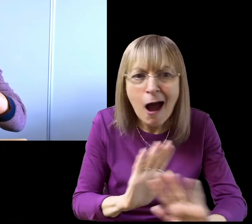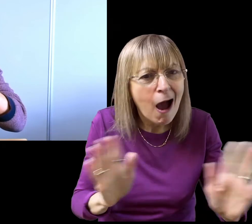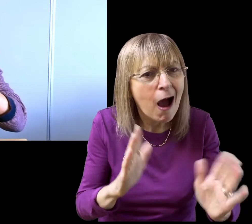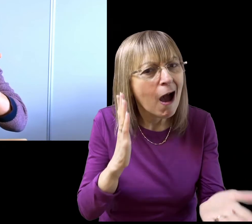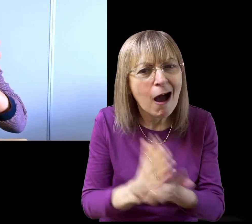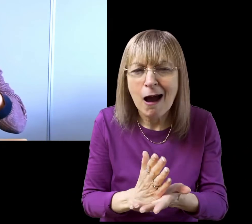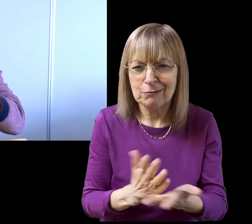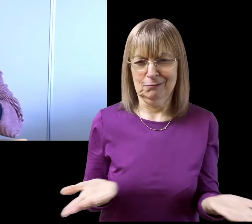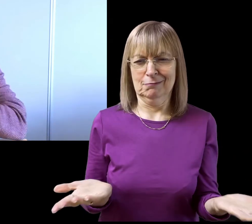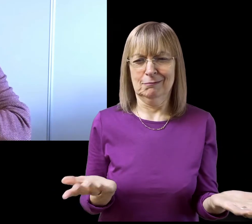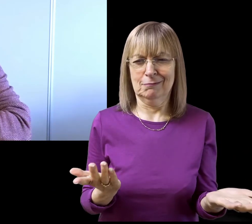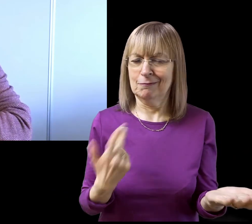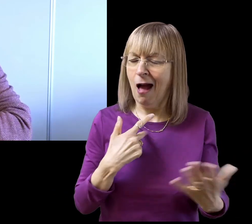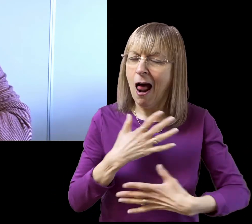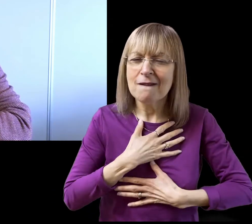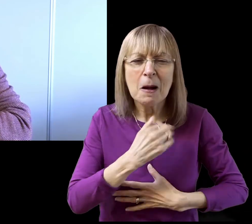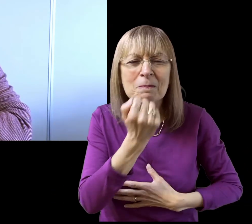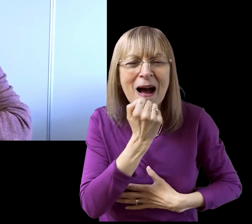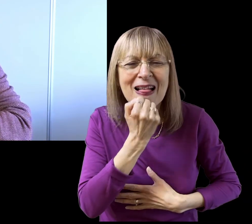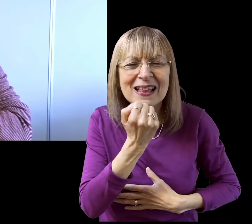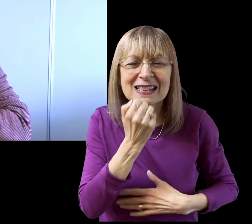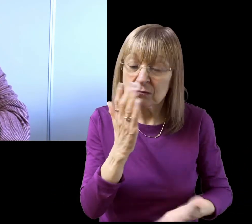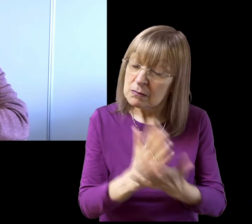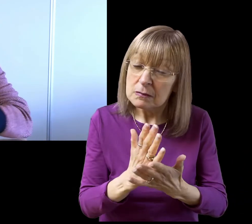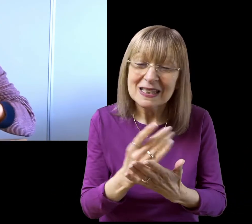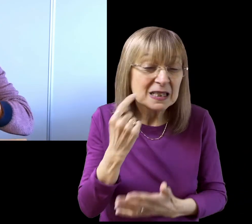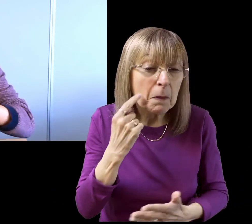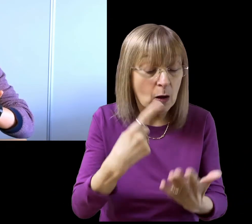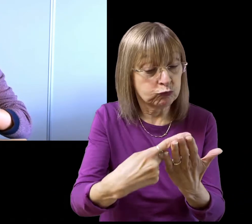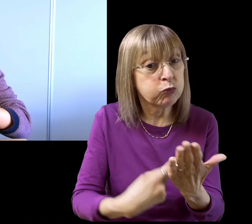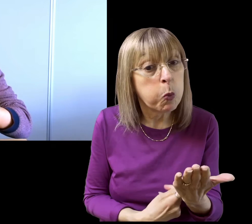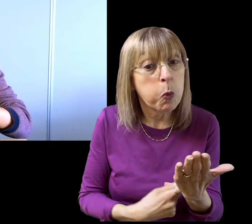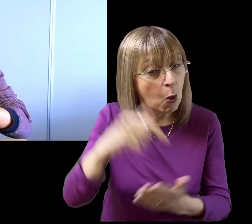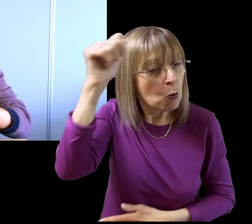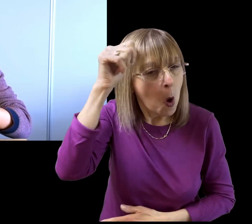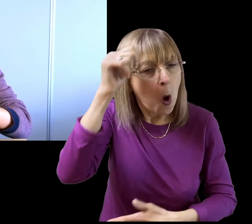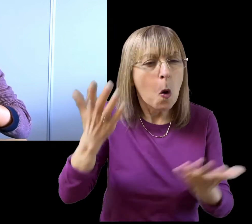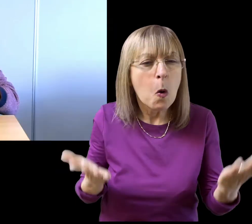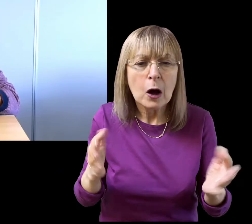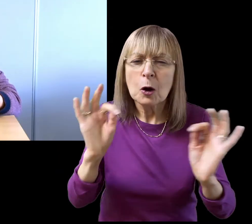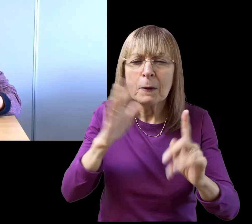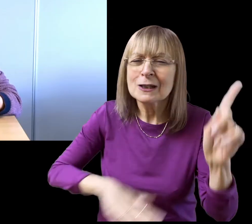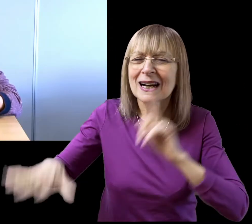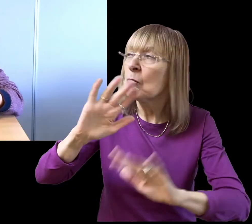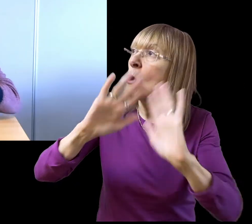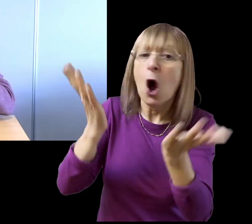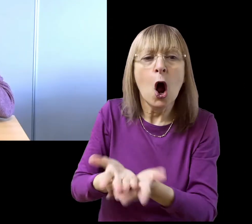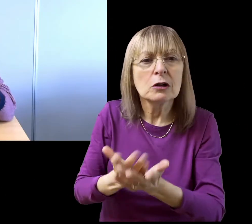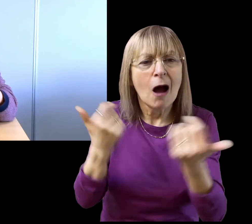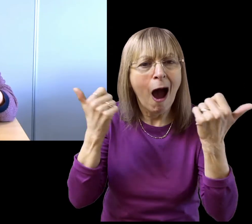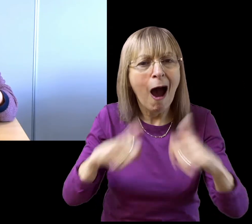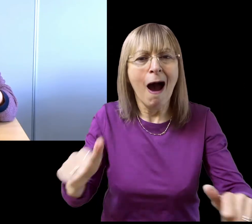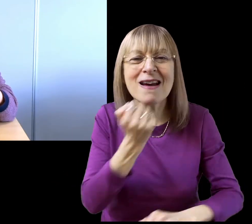gets there. And this is something I love about mathematics. Even though it's such a simple rule, no one in